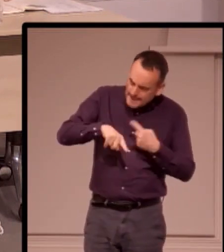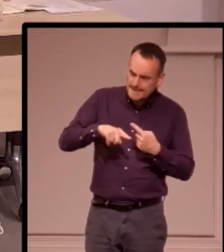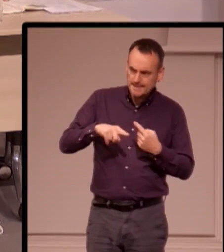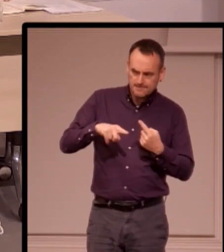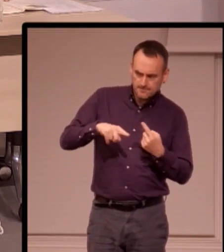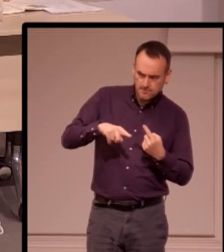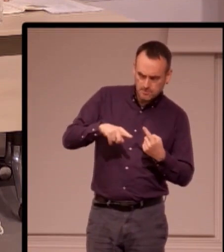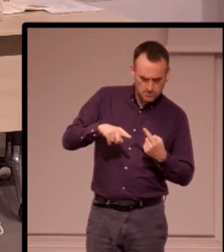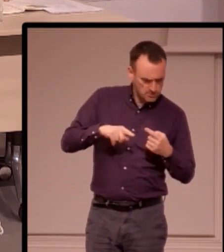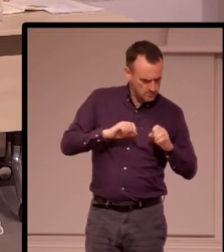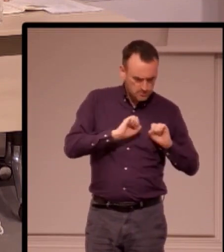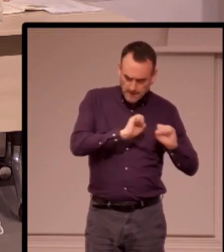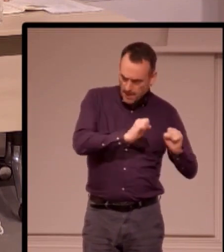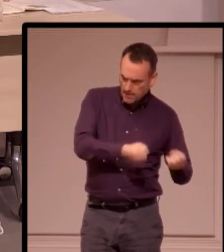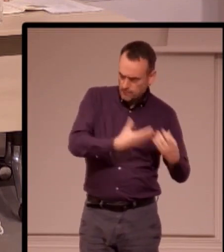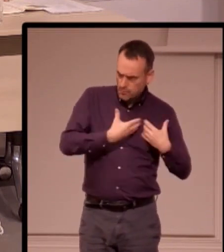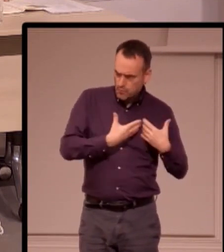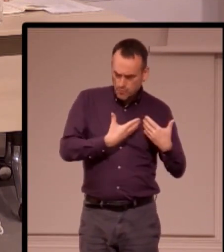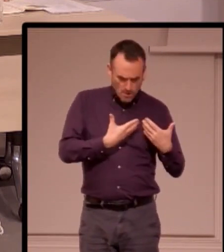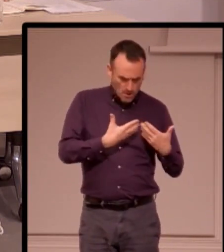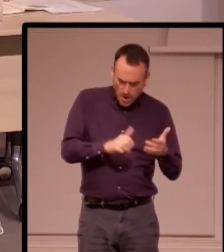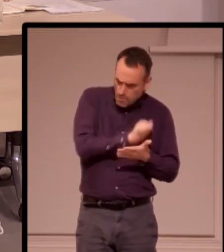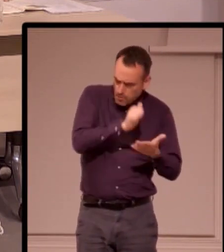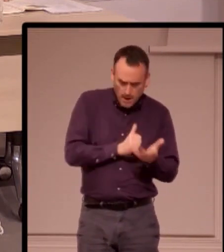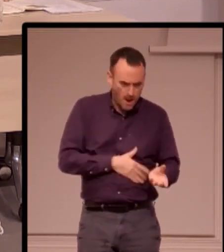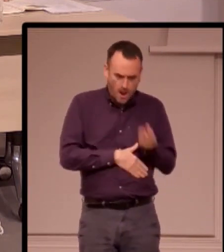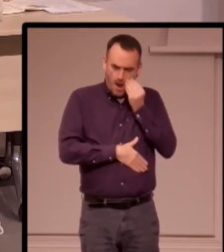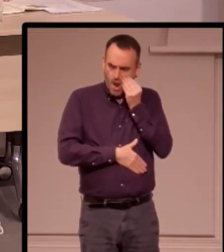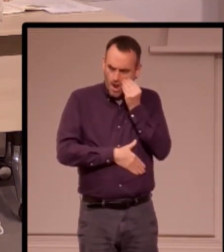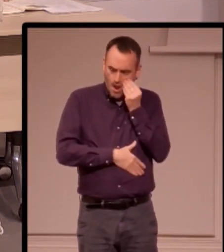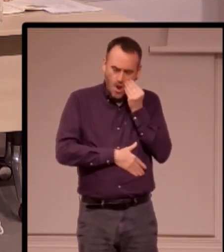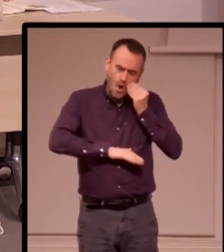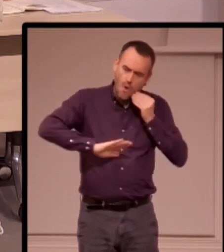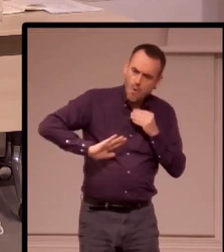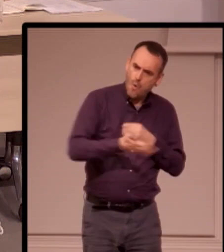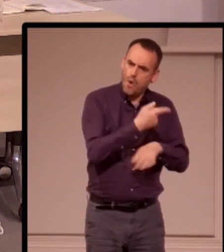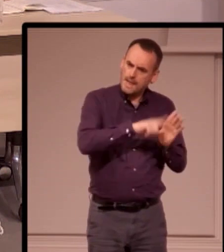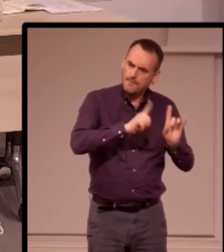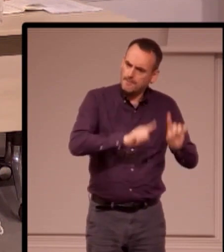sure that we really do properly listen to all young people?